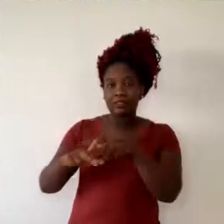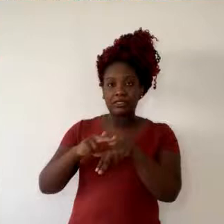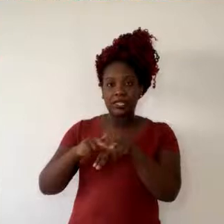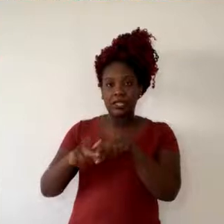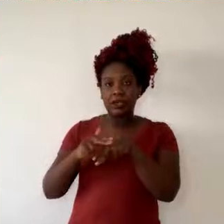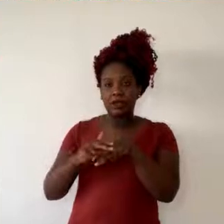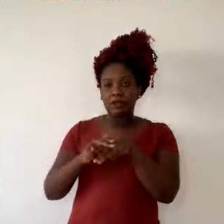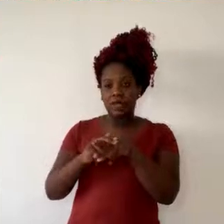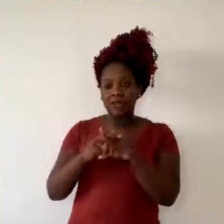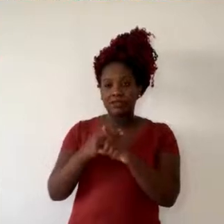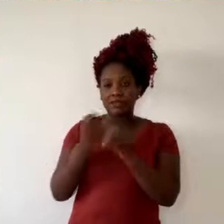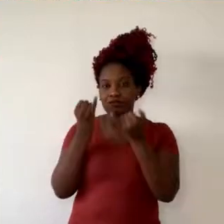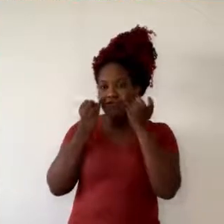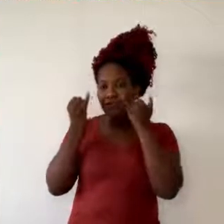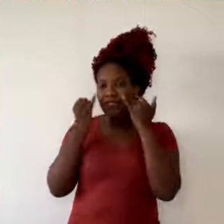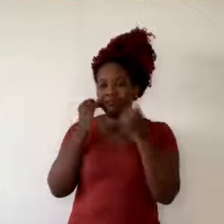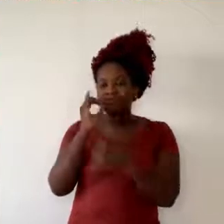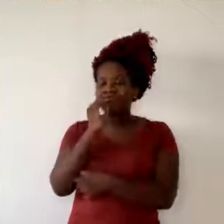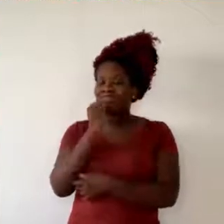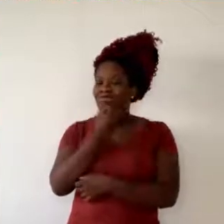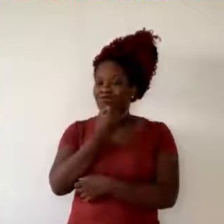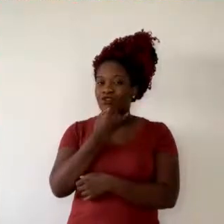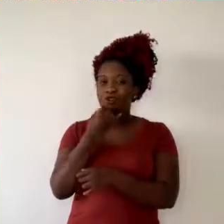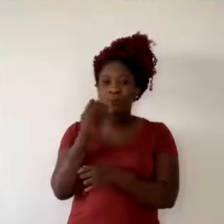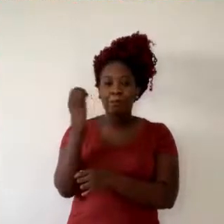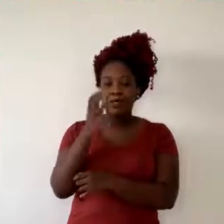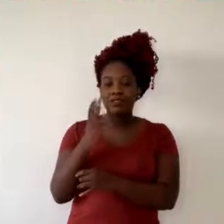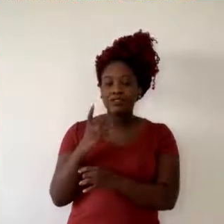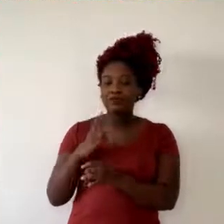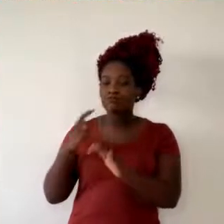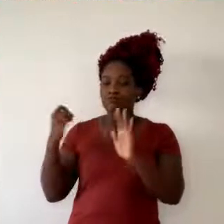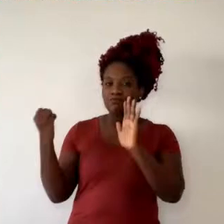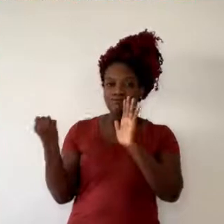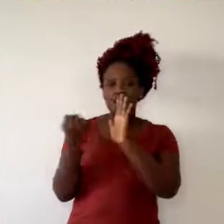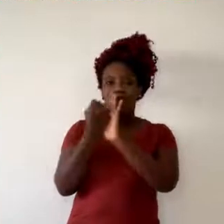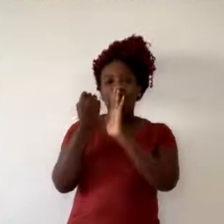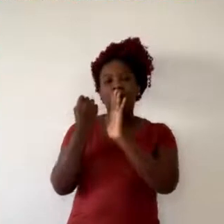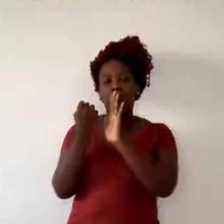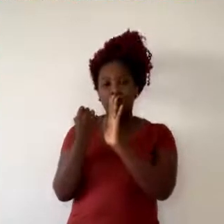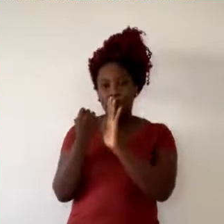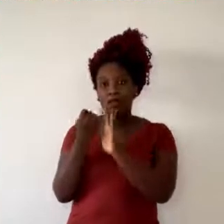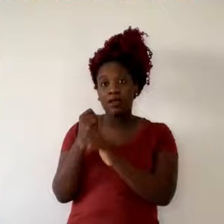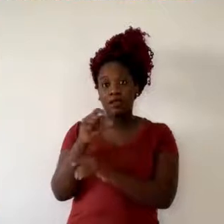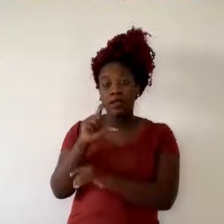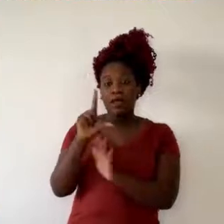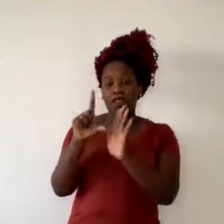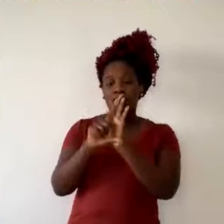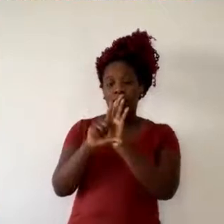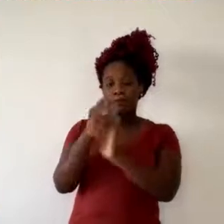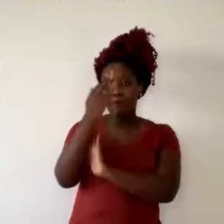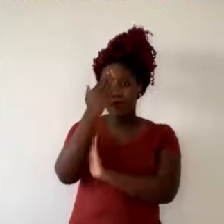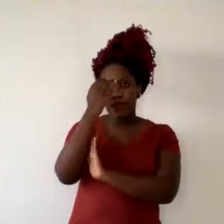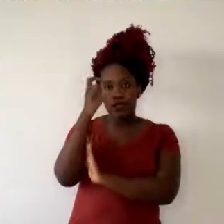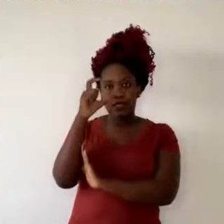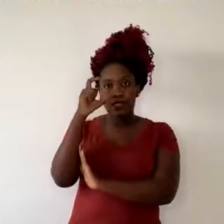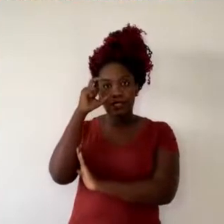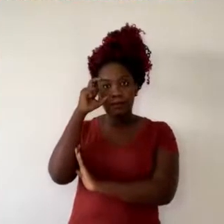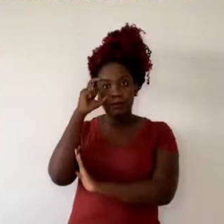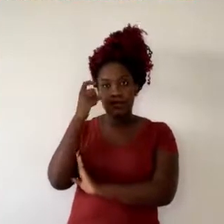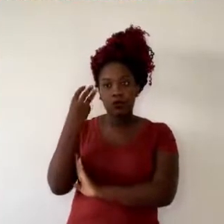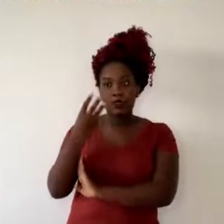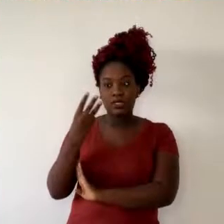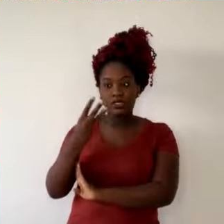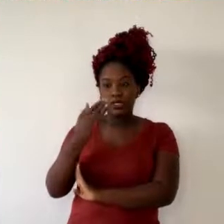statistics in Brazil, Brazil has this landmark in confronting violence, and the Maria